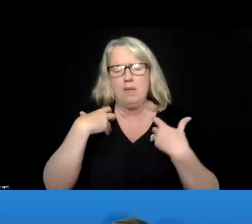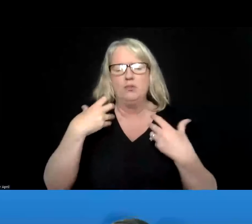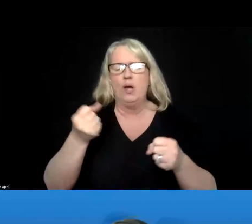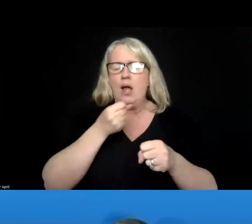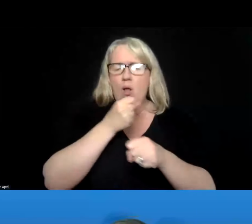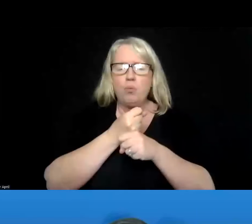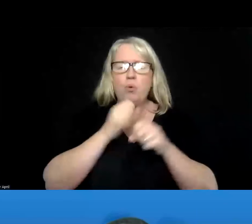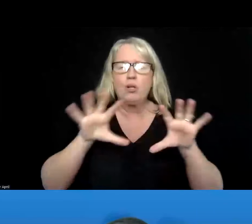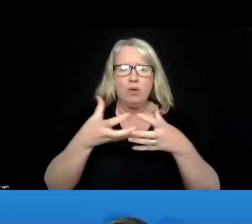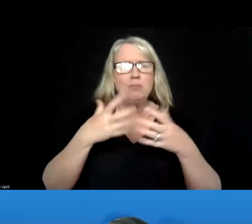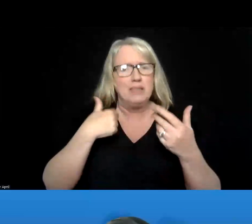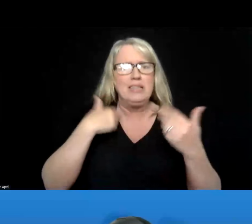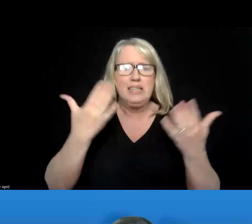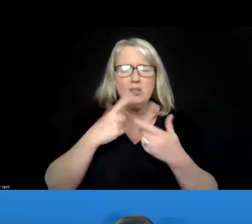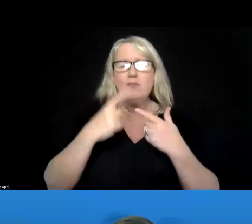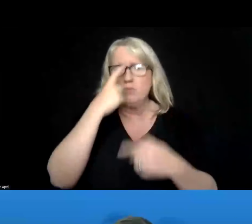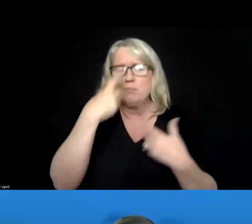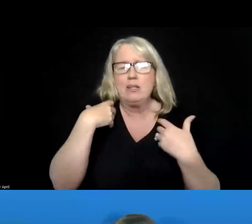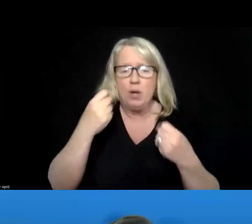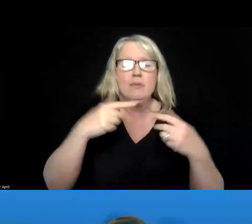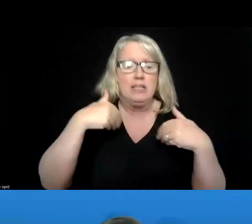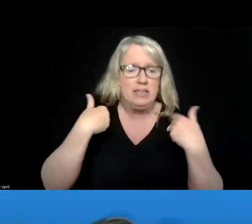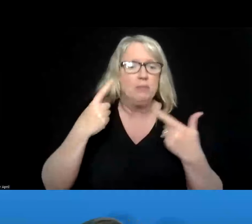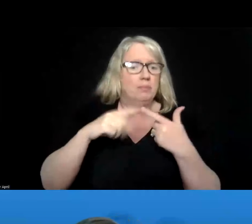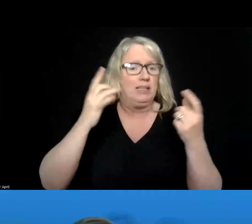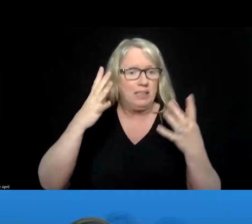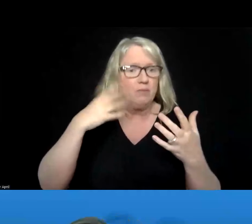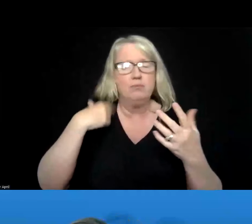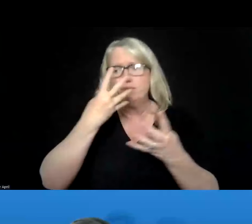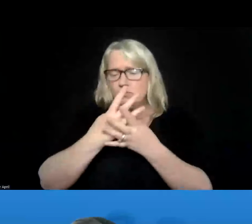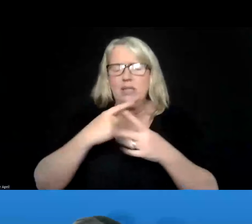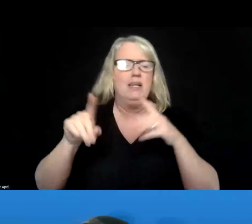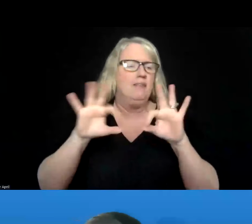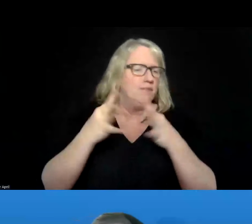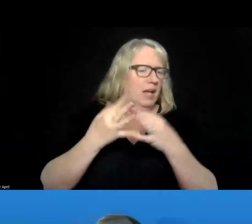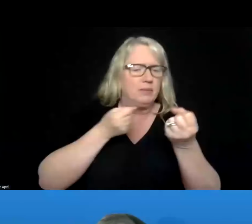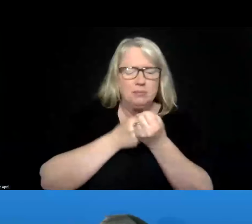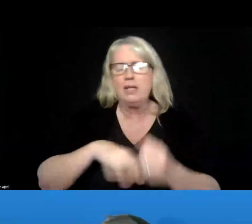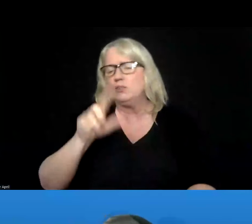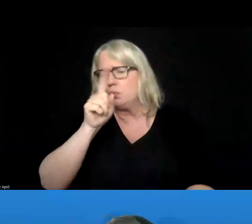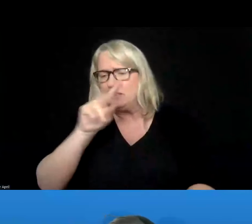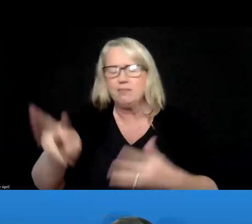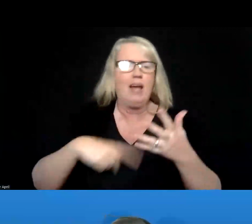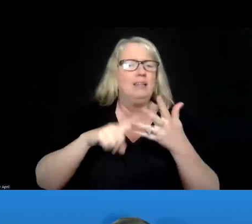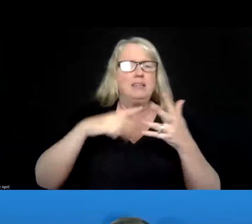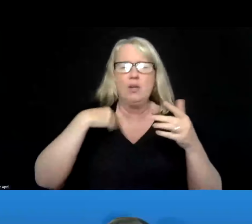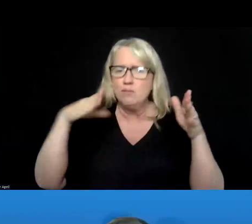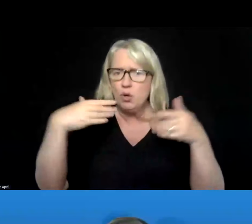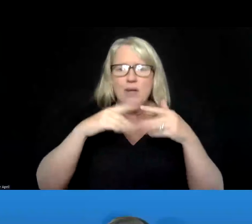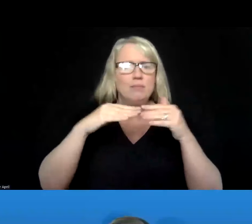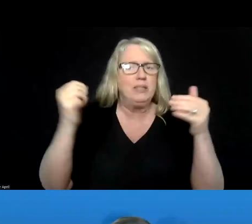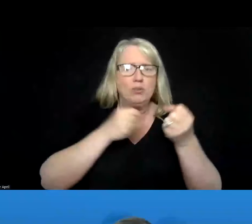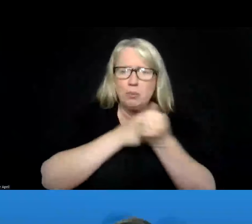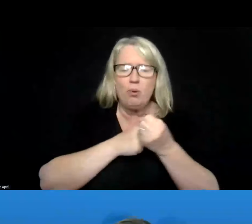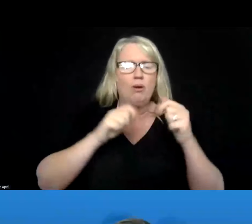we're here for mental health, substance use, youth, crisis, formerly incarcerated, family peer support, domestic violence, focused peer support.